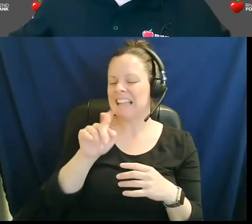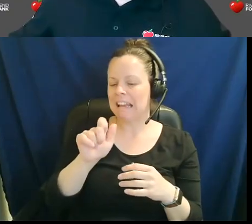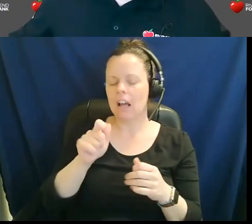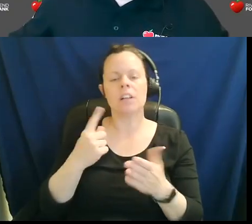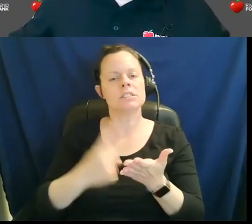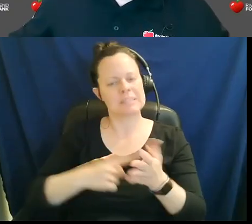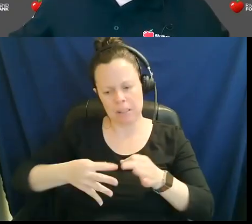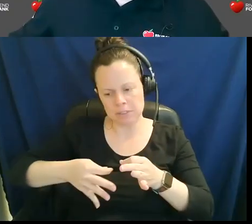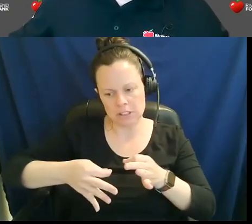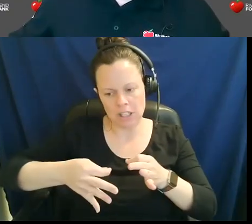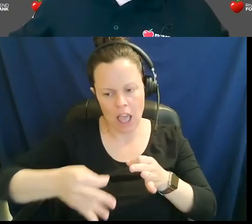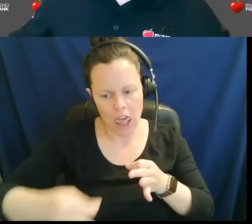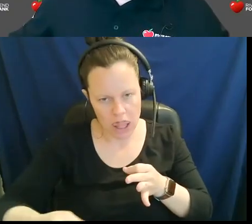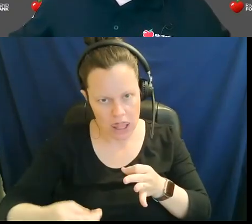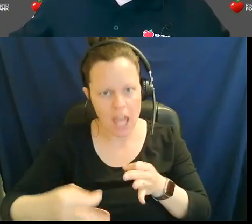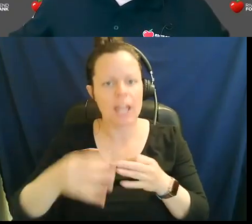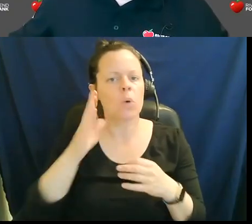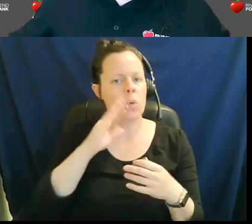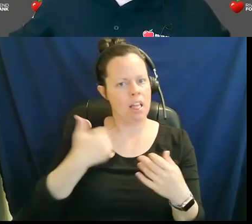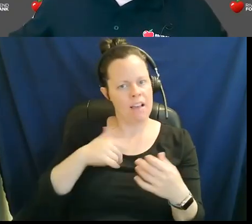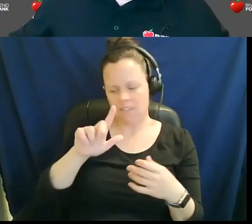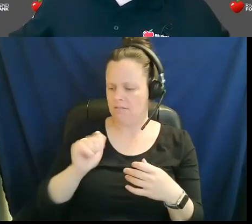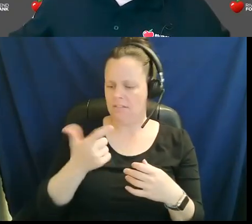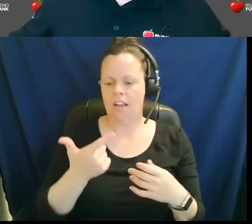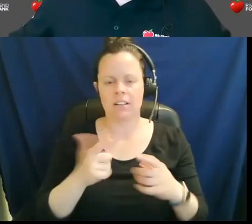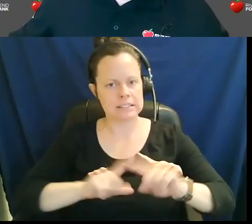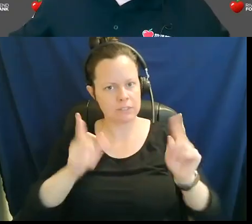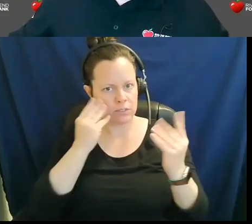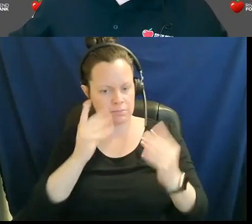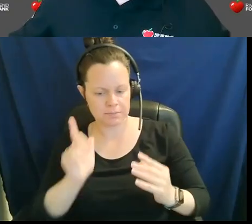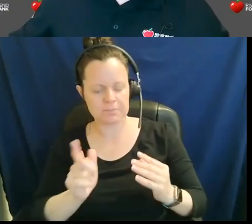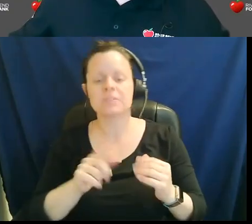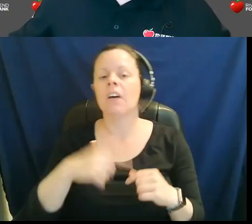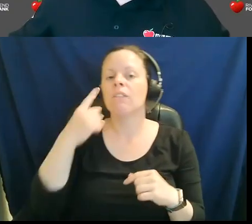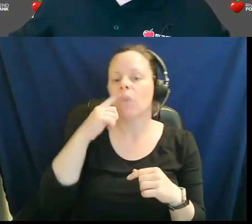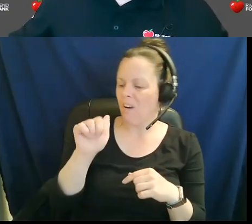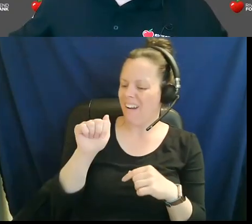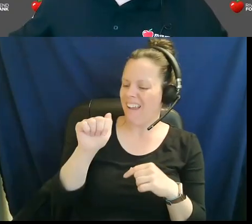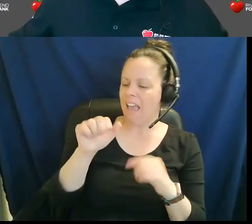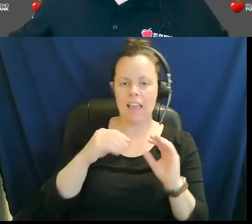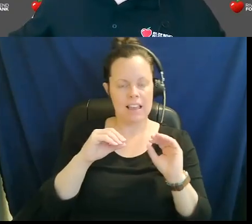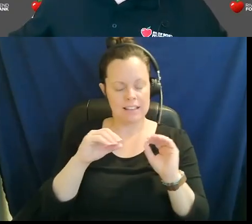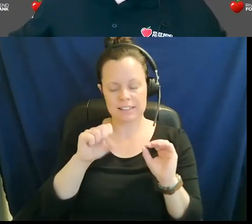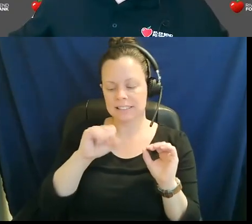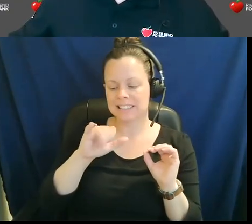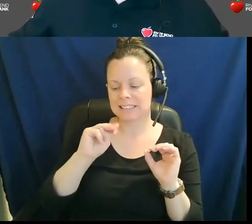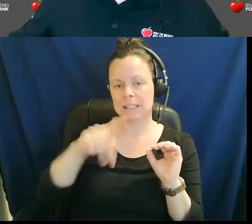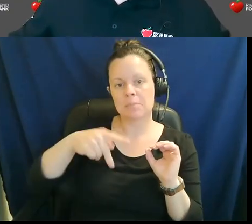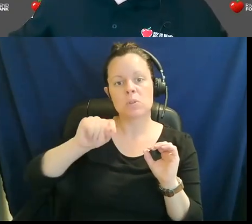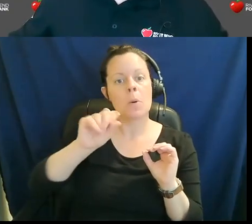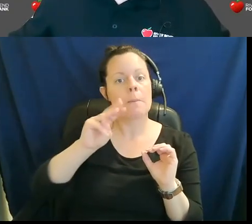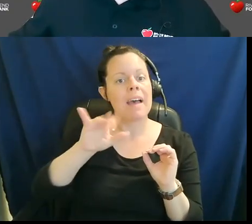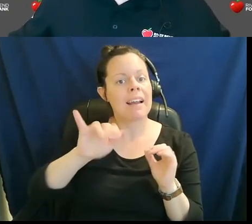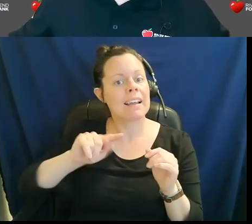and sometimes a lag has occurred. So for asymptomatic or people that have COVID-19 that have